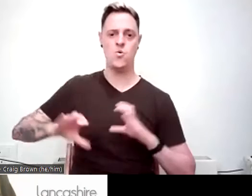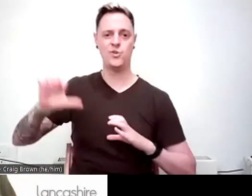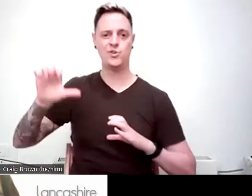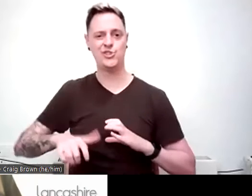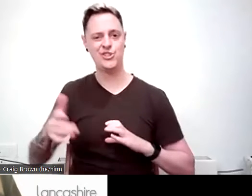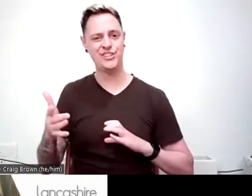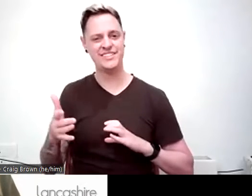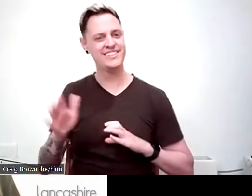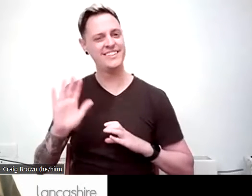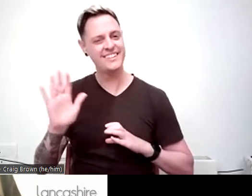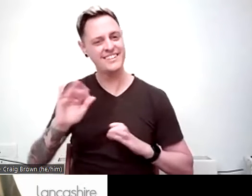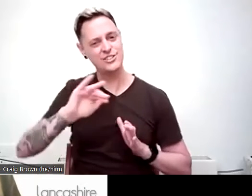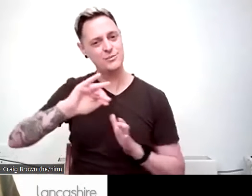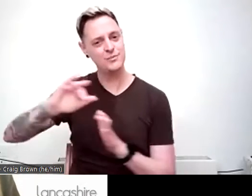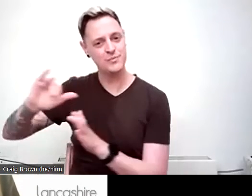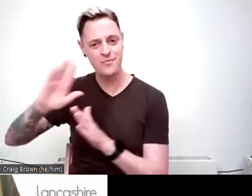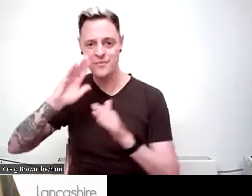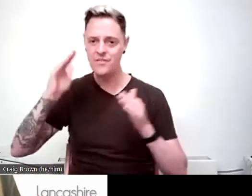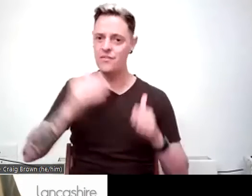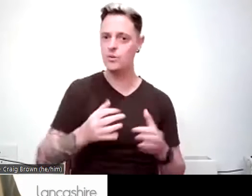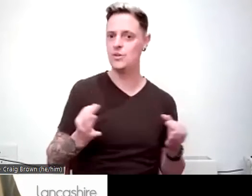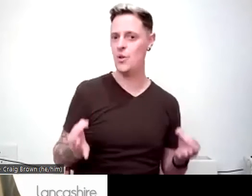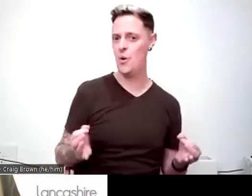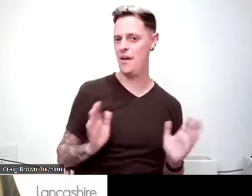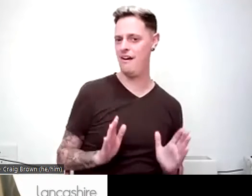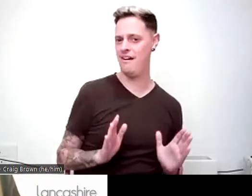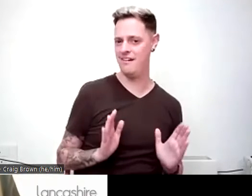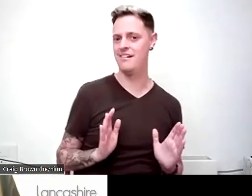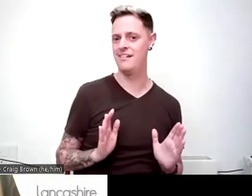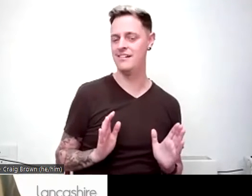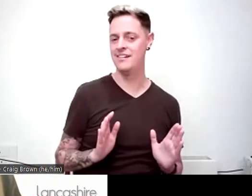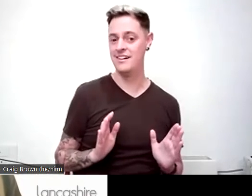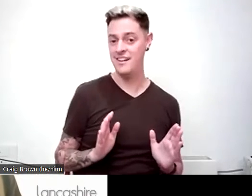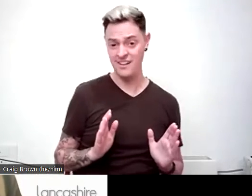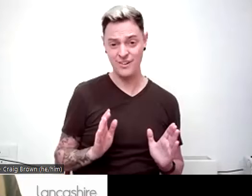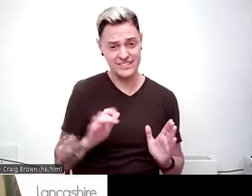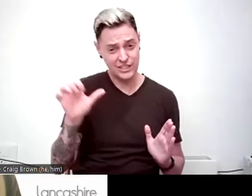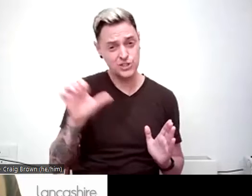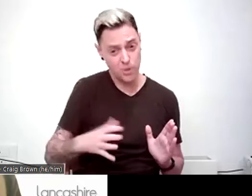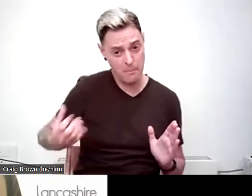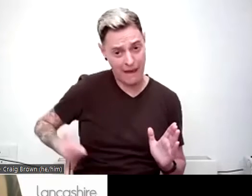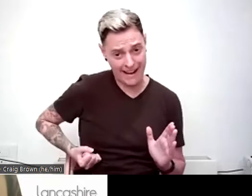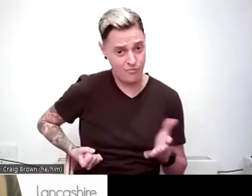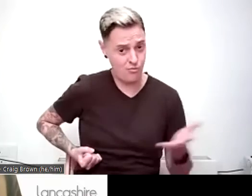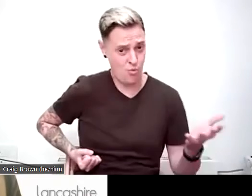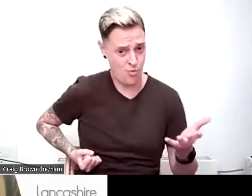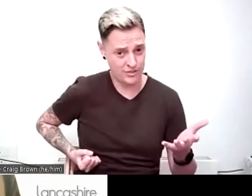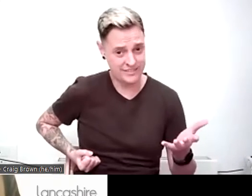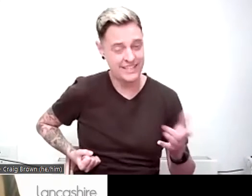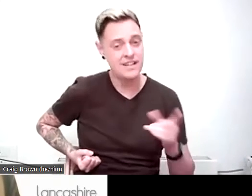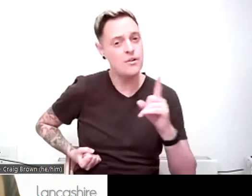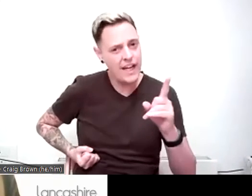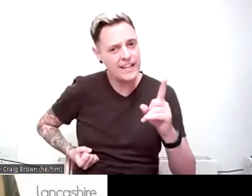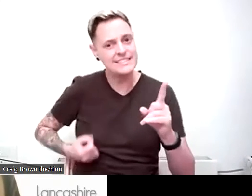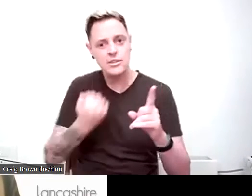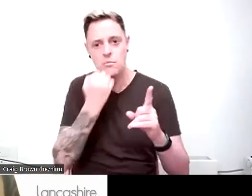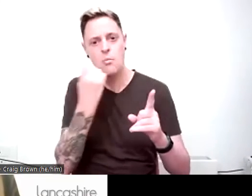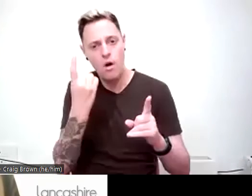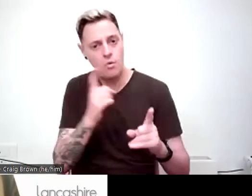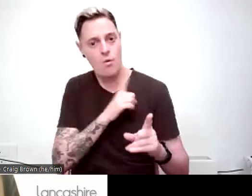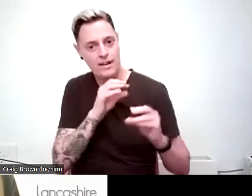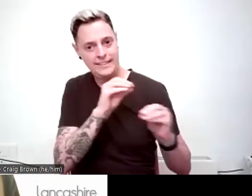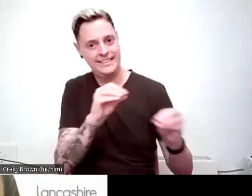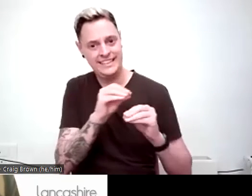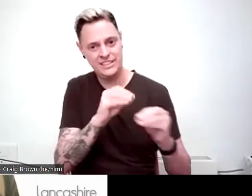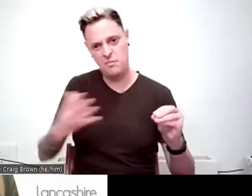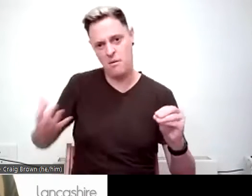So it's a difficult one, because you don't want people to not get paid, but you also don't want that to be the sole reason that people are teaching